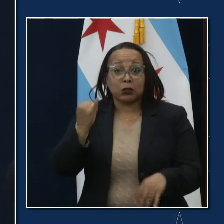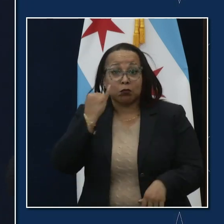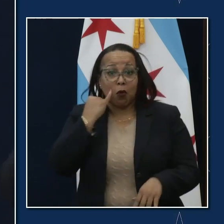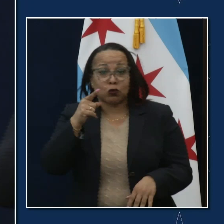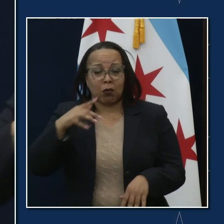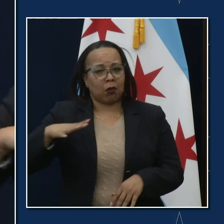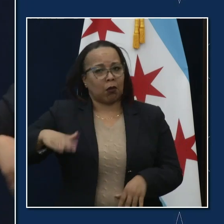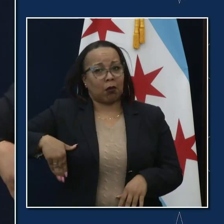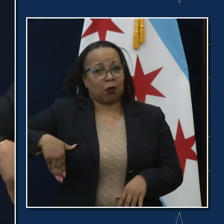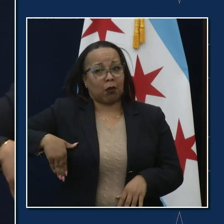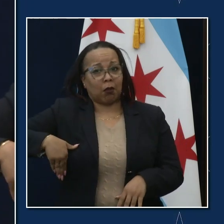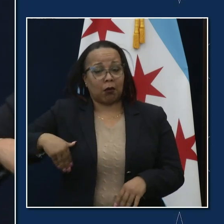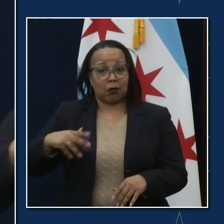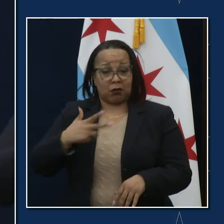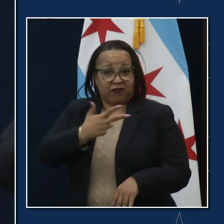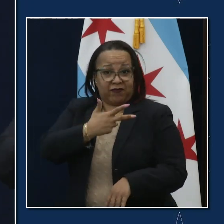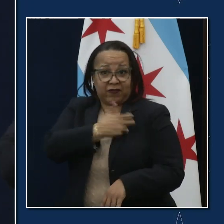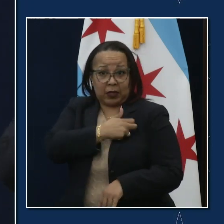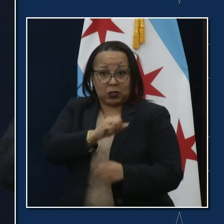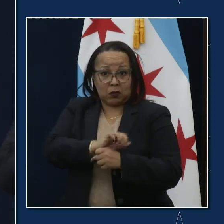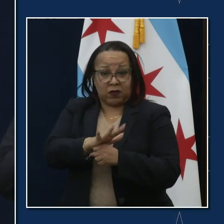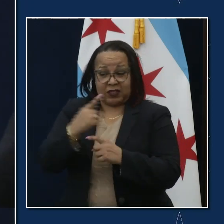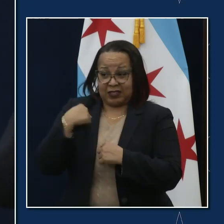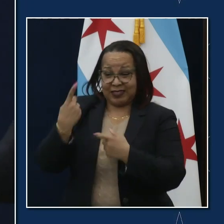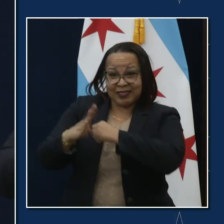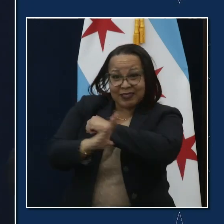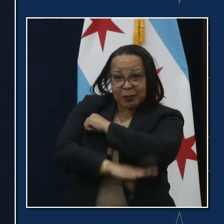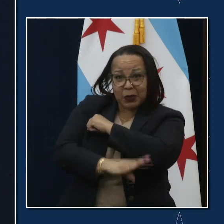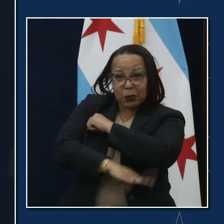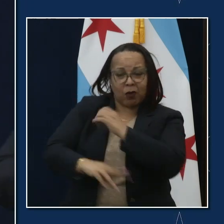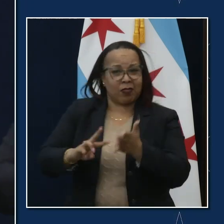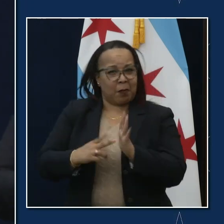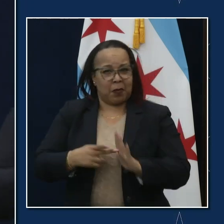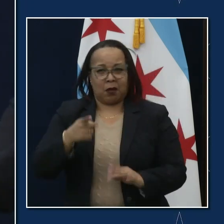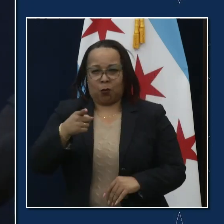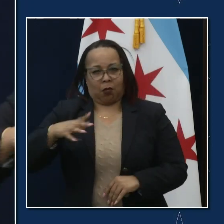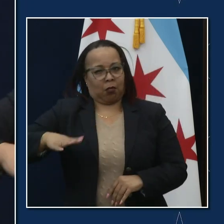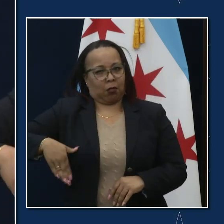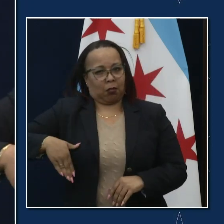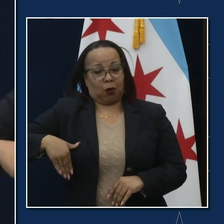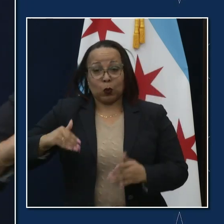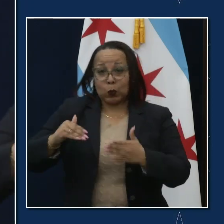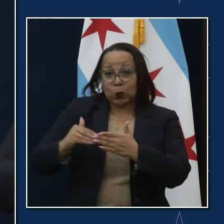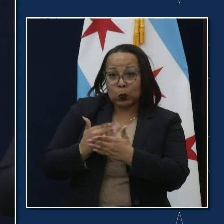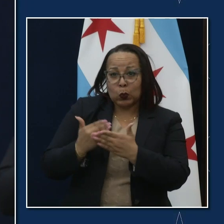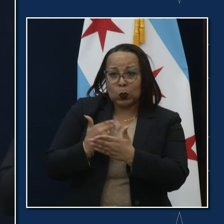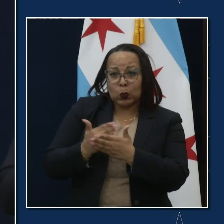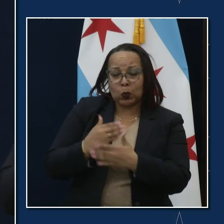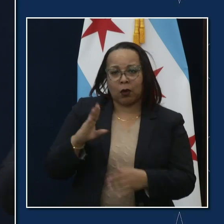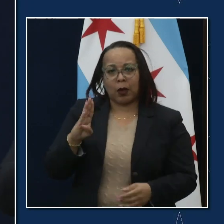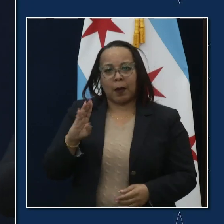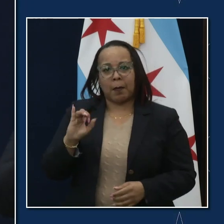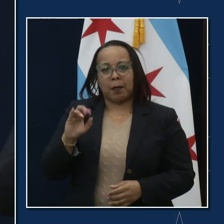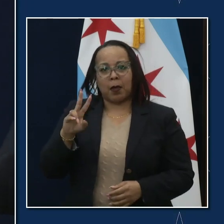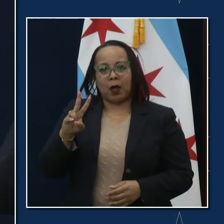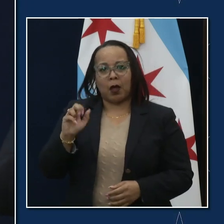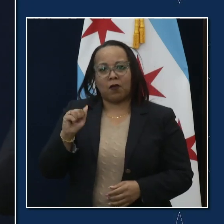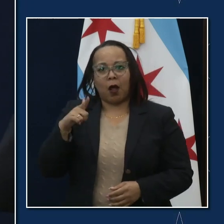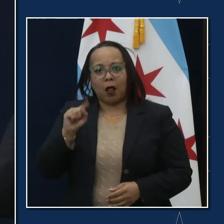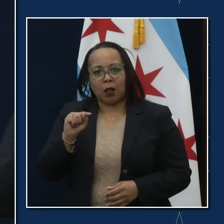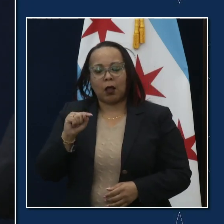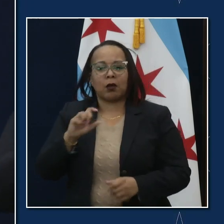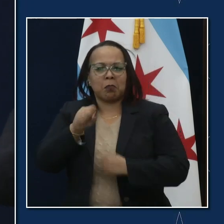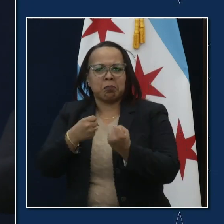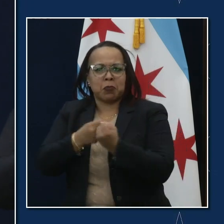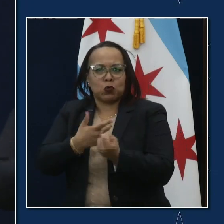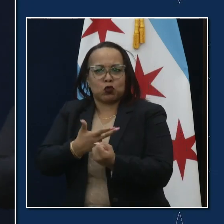a COVID-19 vaccine since Labor Day, that means you have not received that new bivalent booster, nor